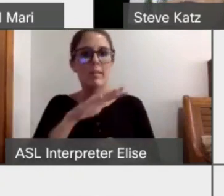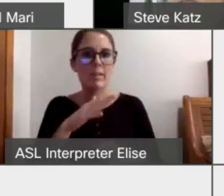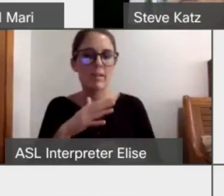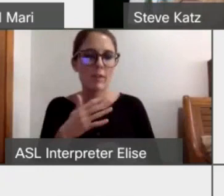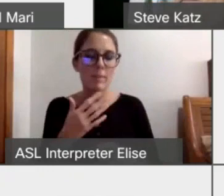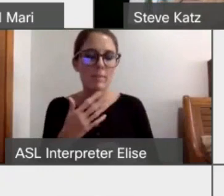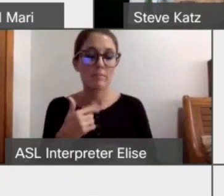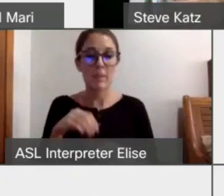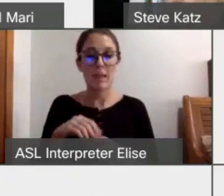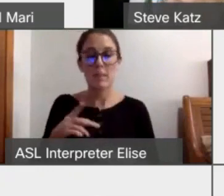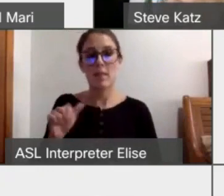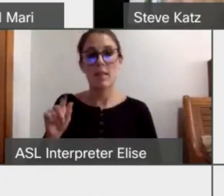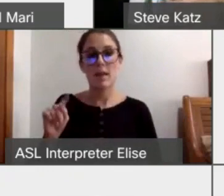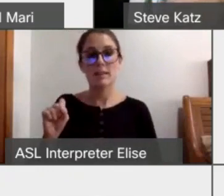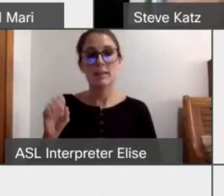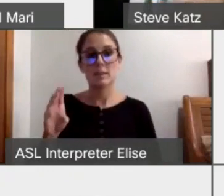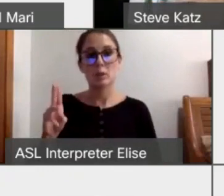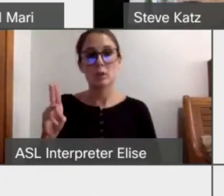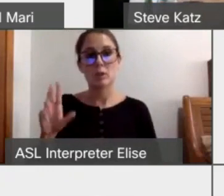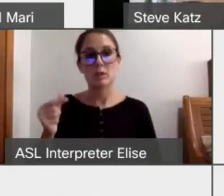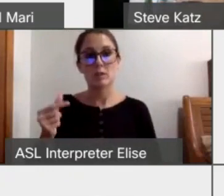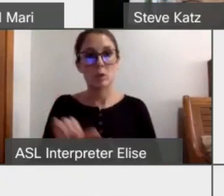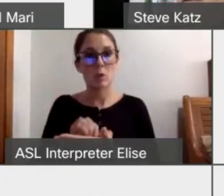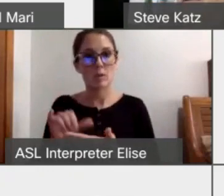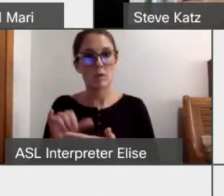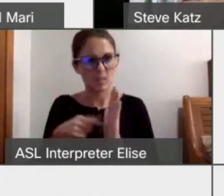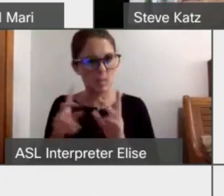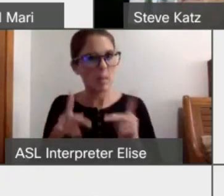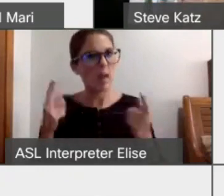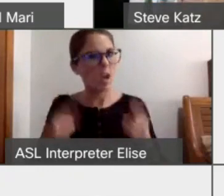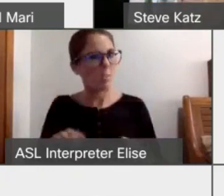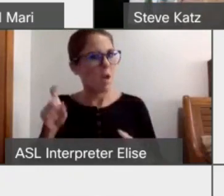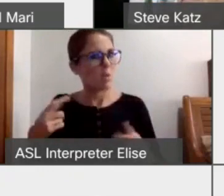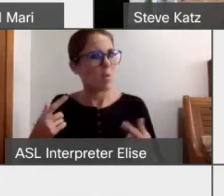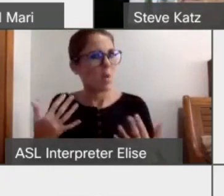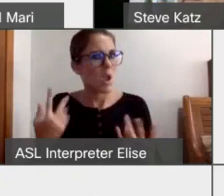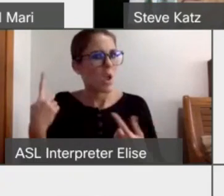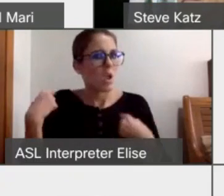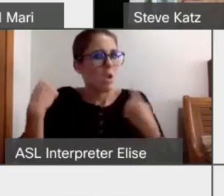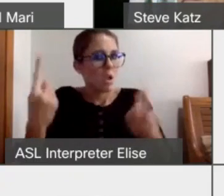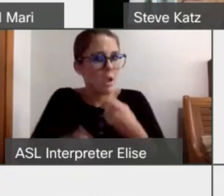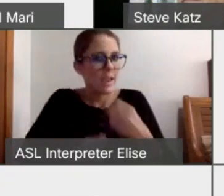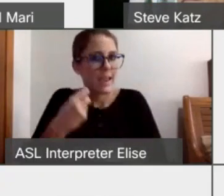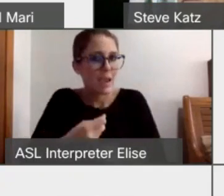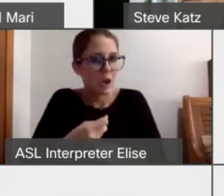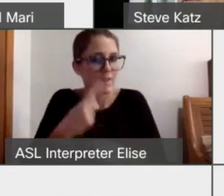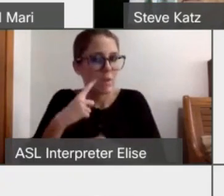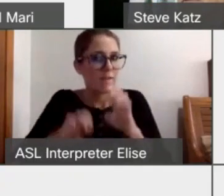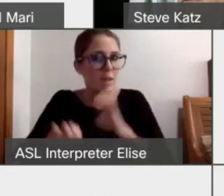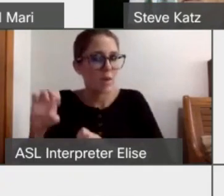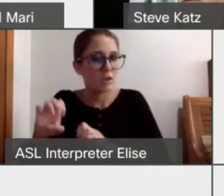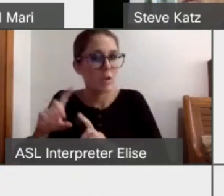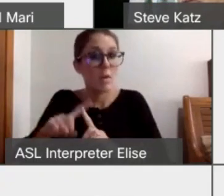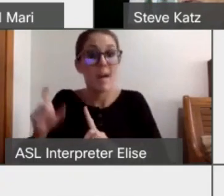and sometimes people are having to wait a year, for an evaluation, and then you can't really access services until you have